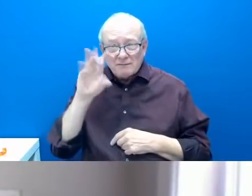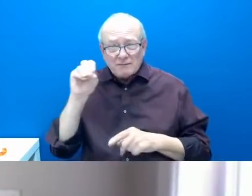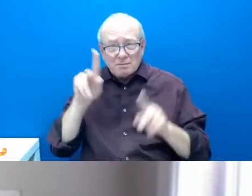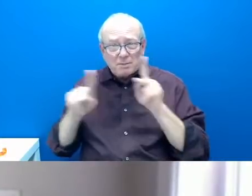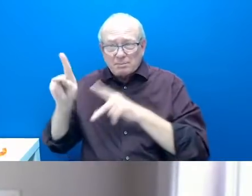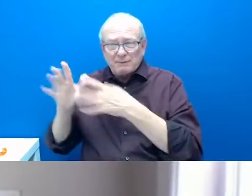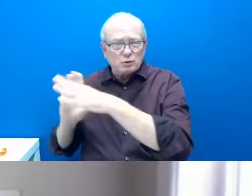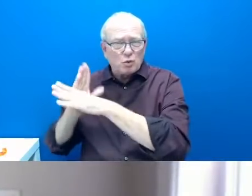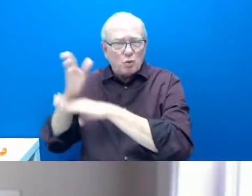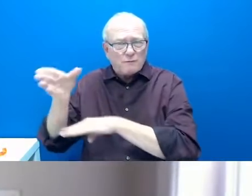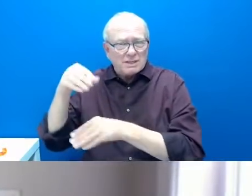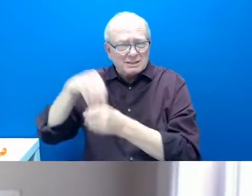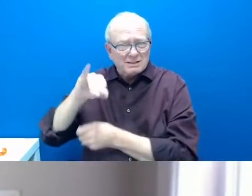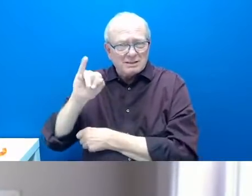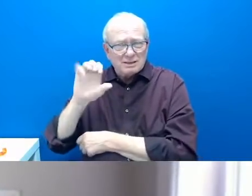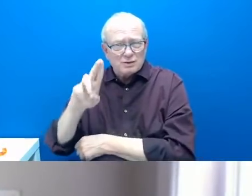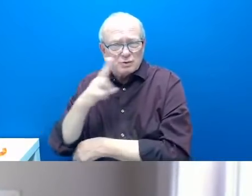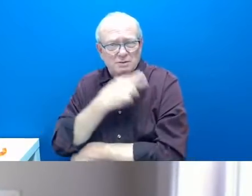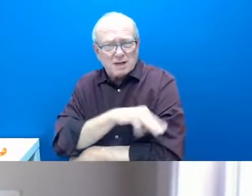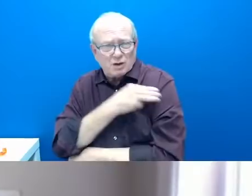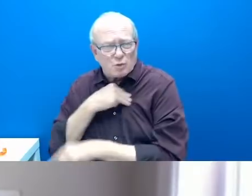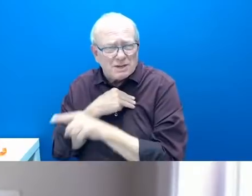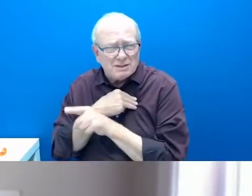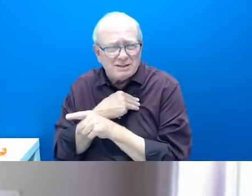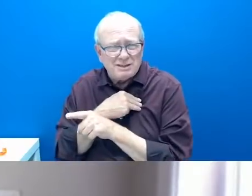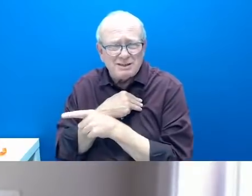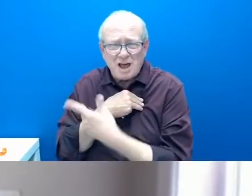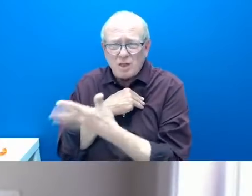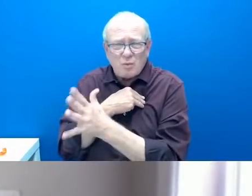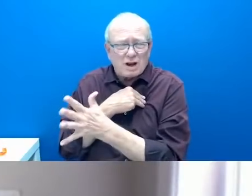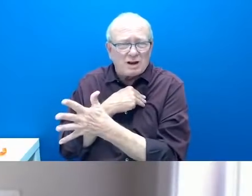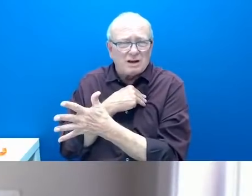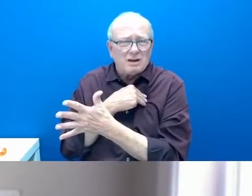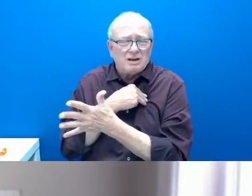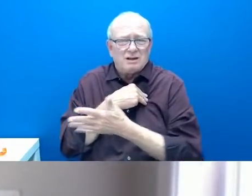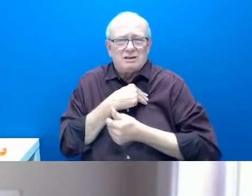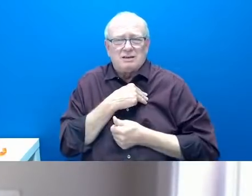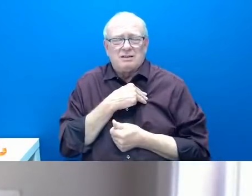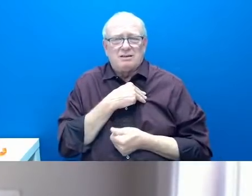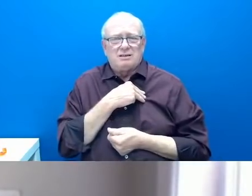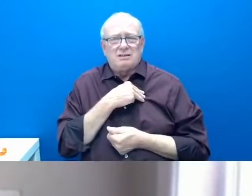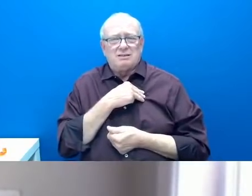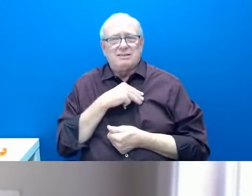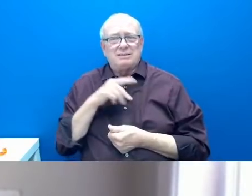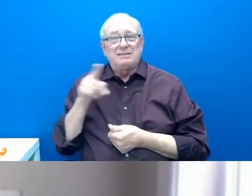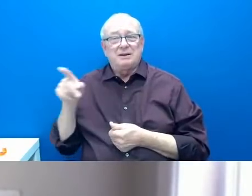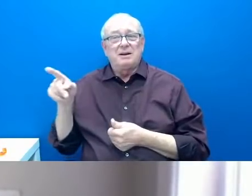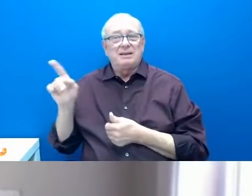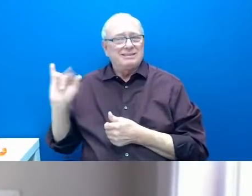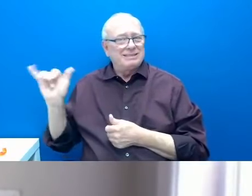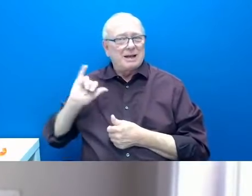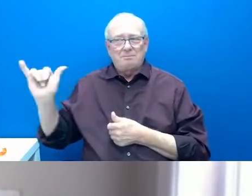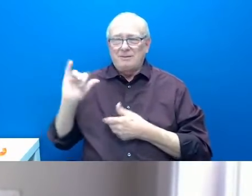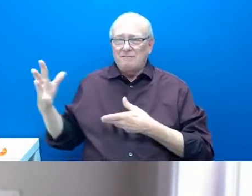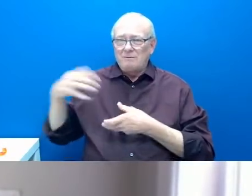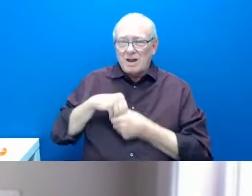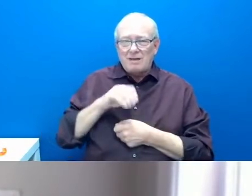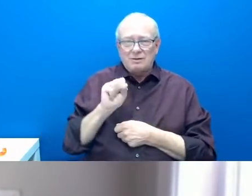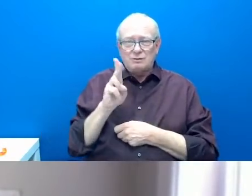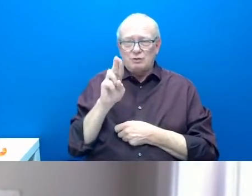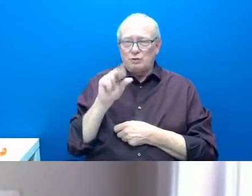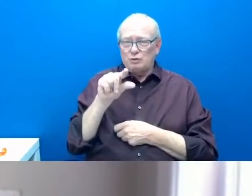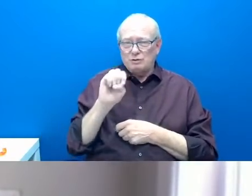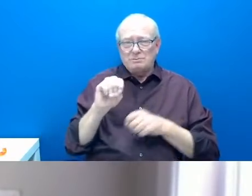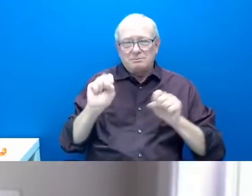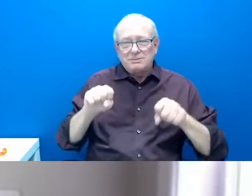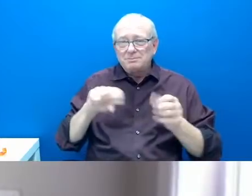already over the ICU census, meaning they're already past, they're into surge capacity as well. So they're not going to be